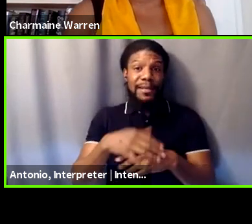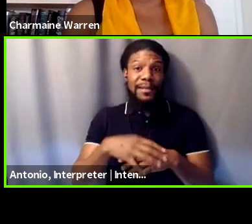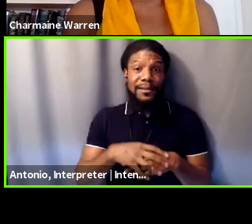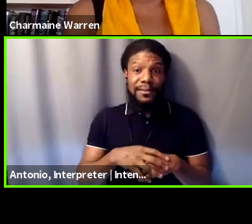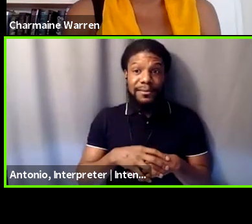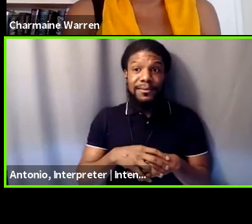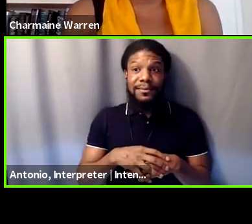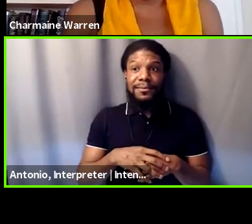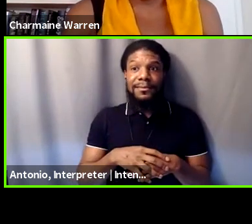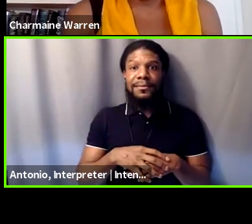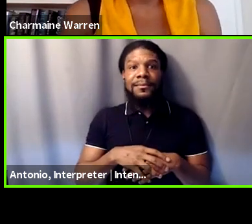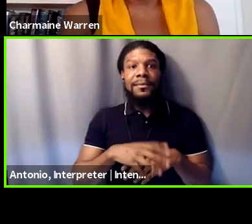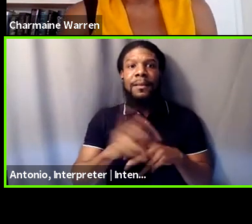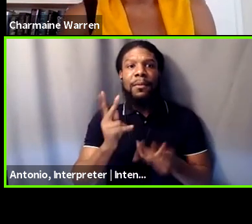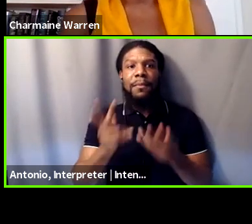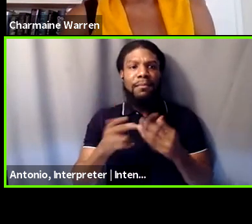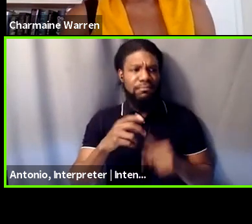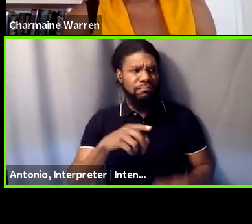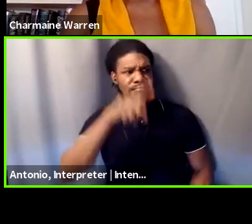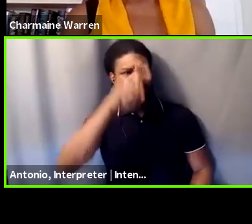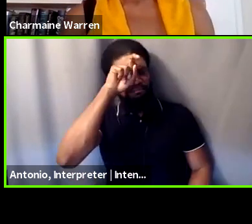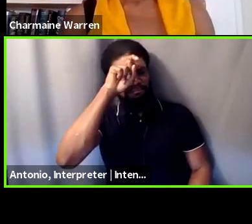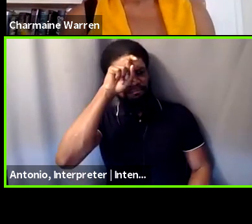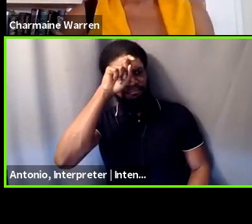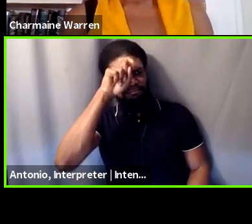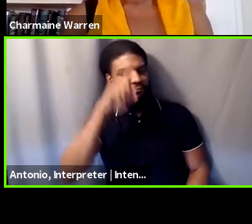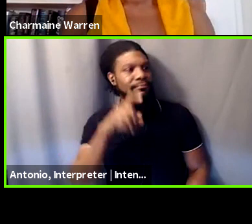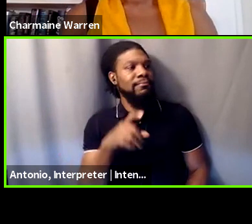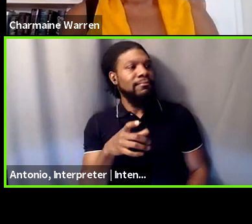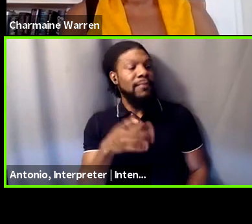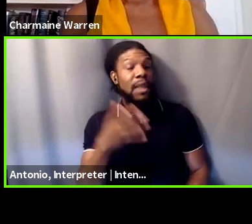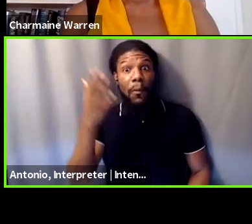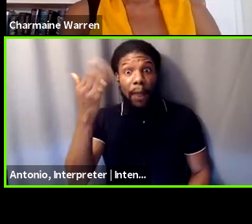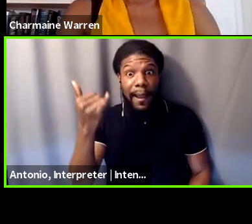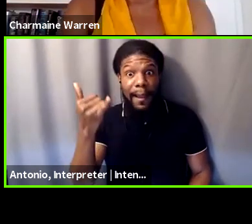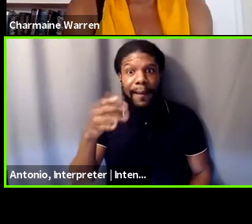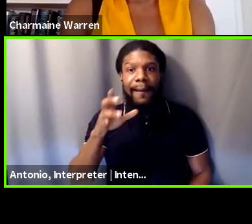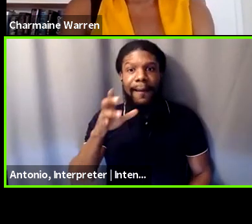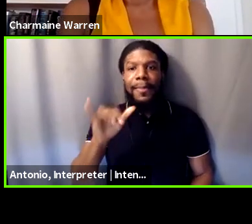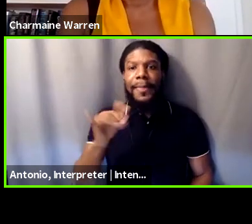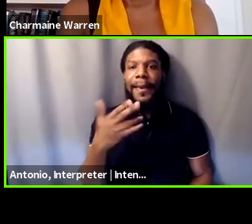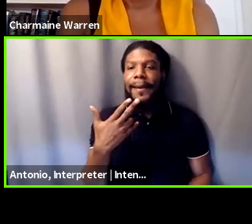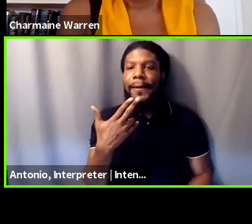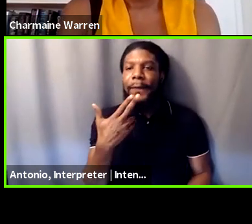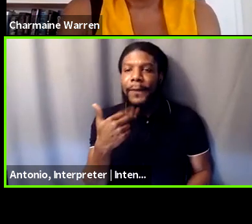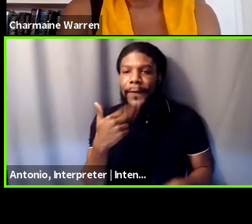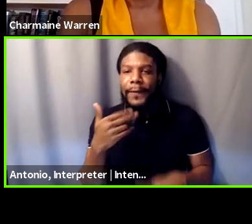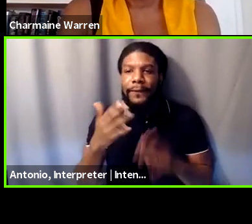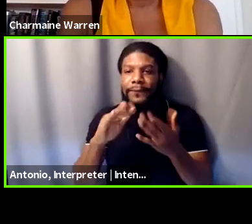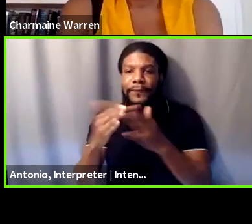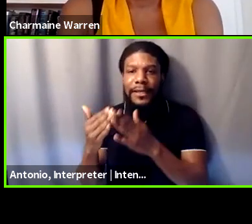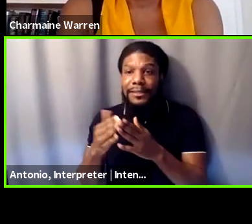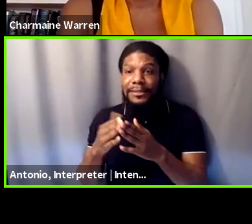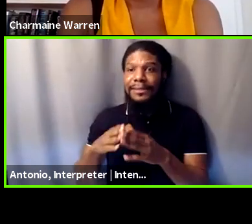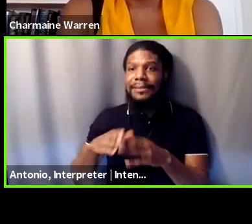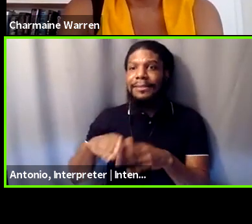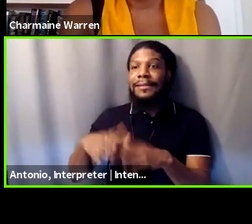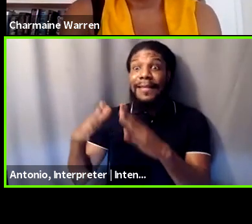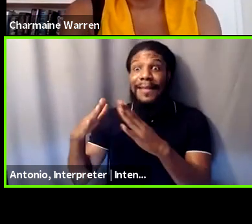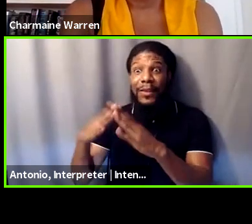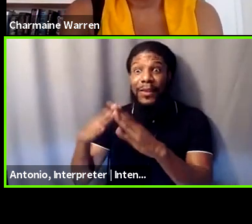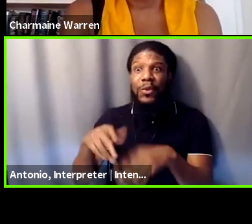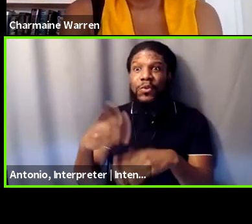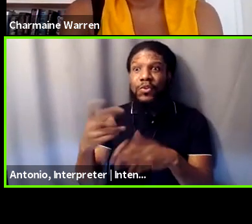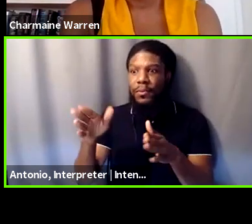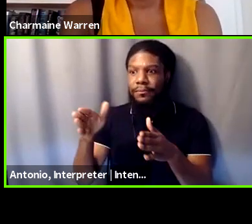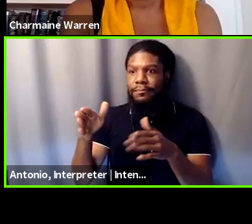because it's a tiny village with 5 supermarkets. Like literally the downtown is 2 blocks, smaller than New